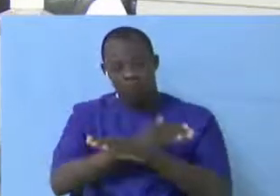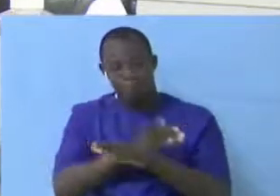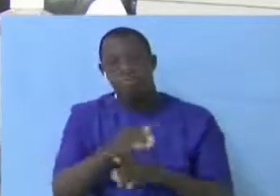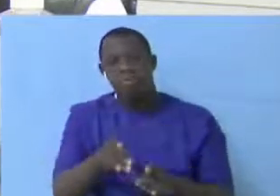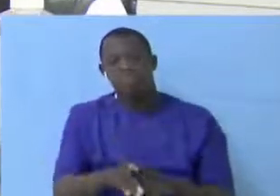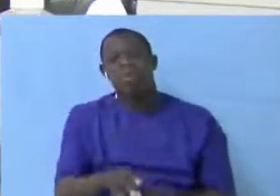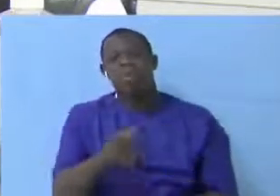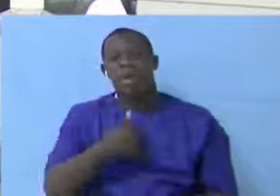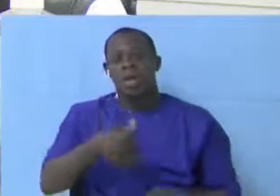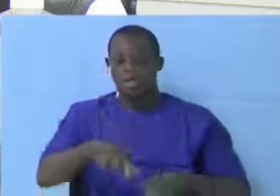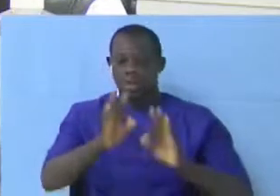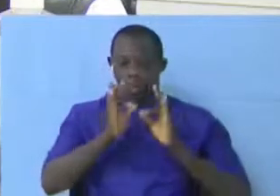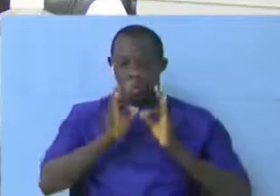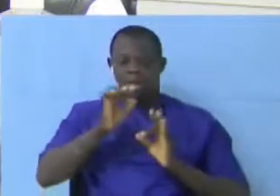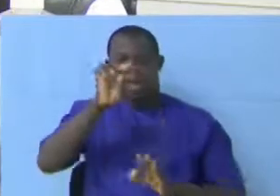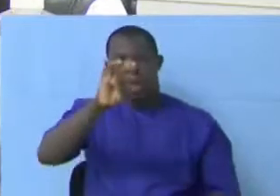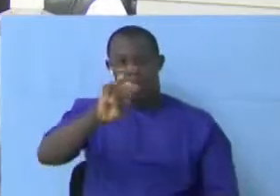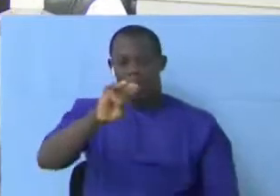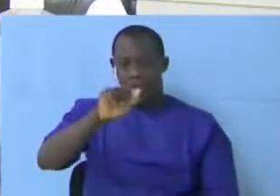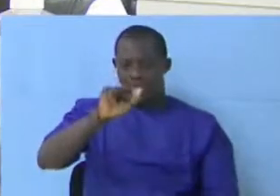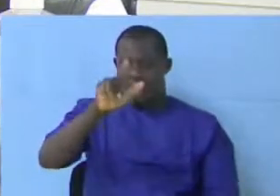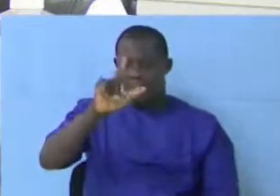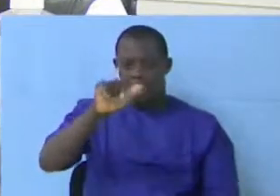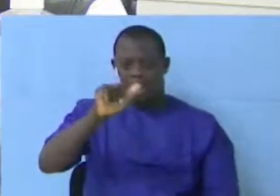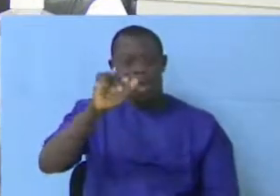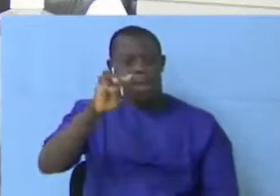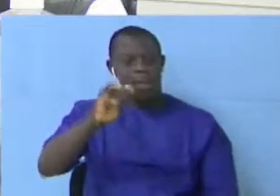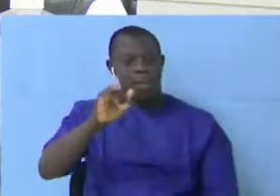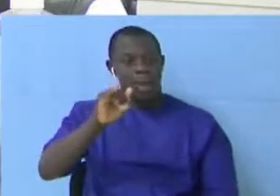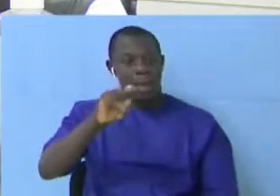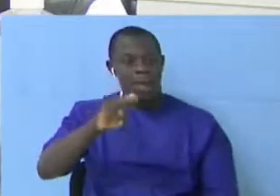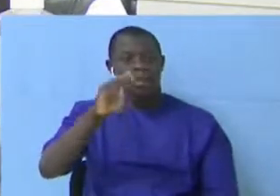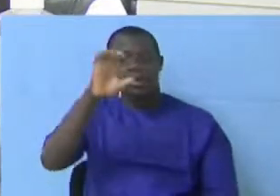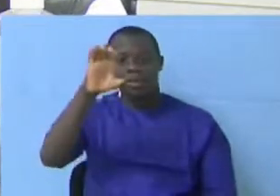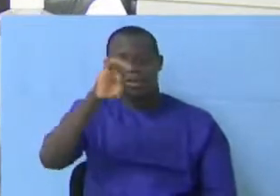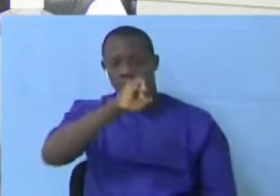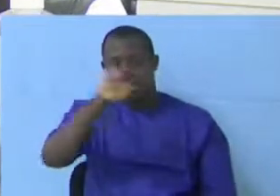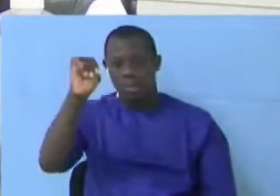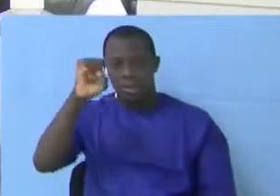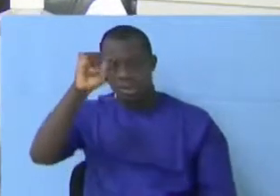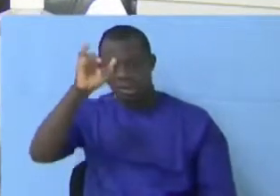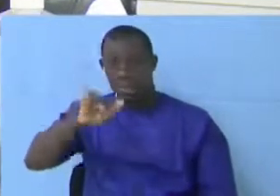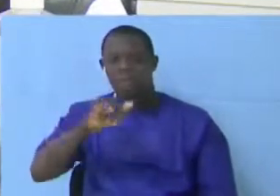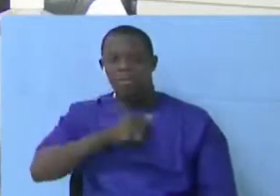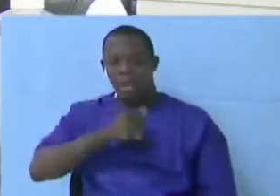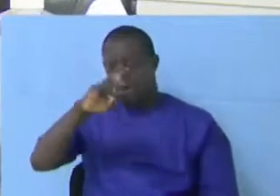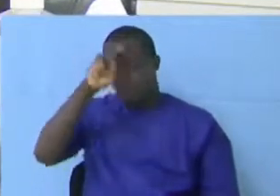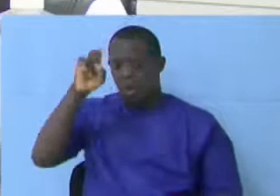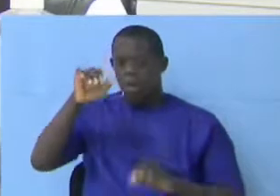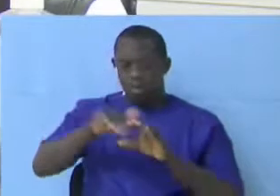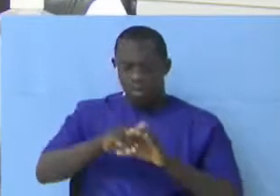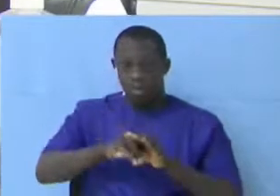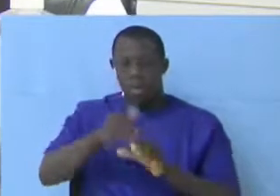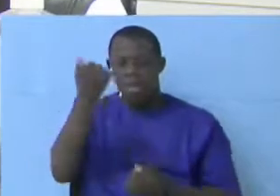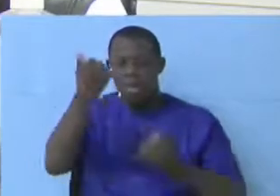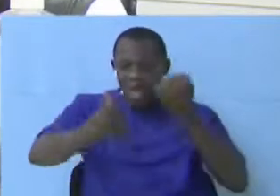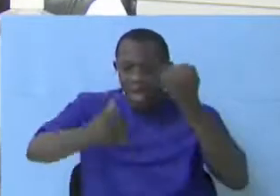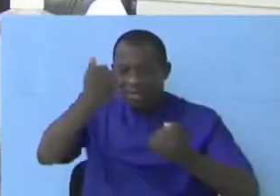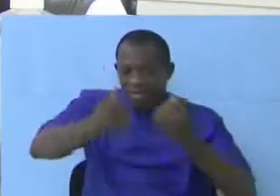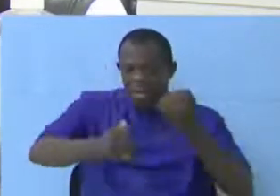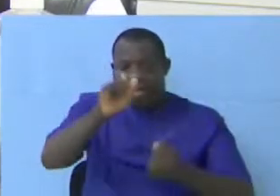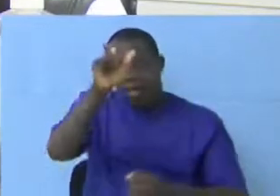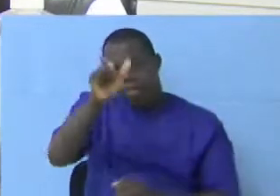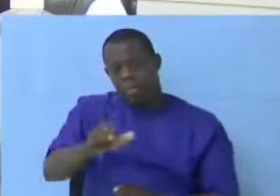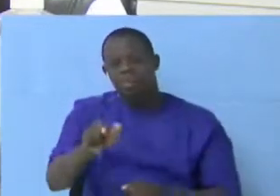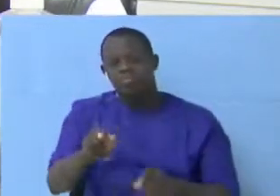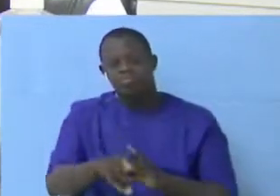I took Malamin Sise, one of my staff, Malamin Sise and my driver. We drove to